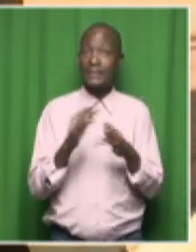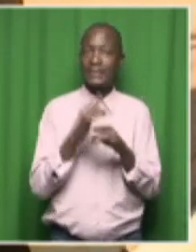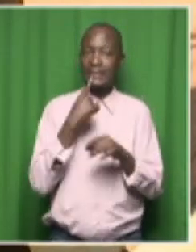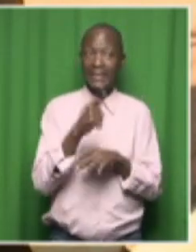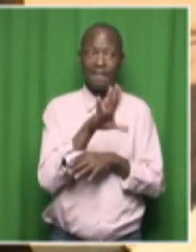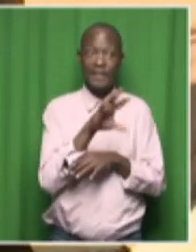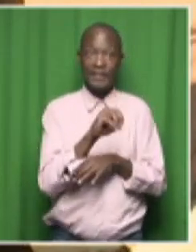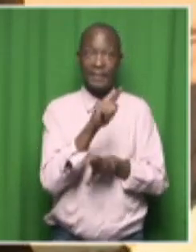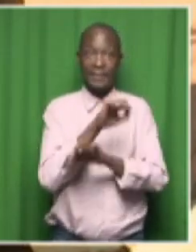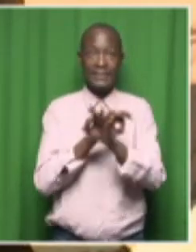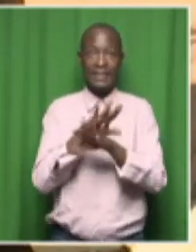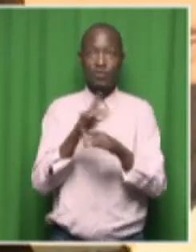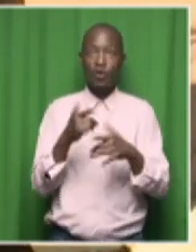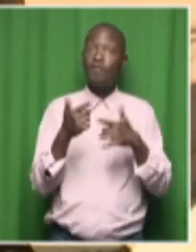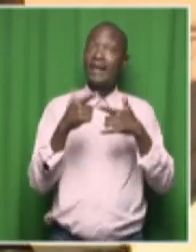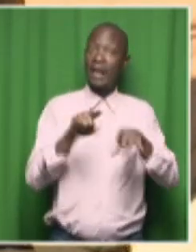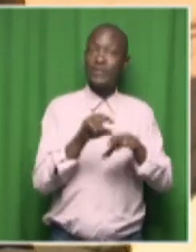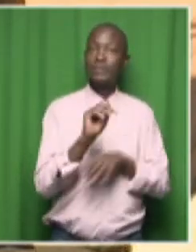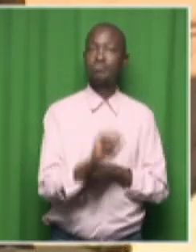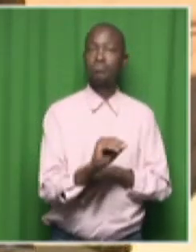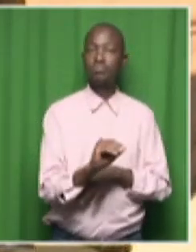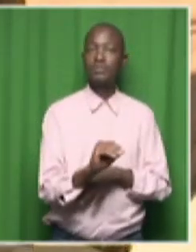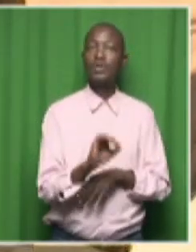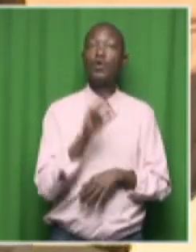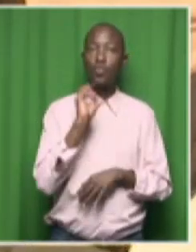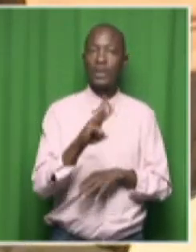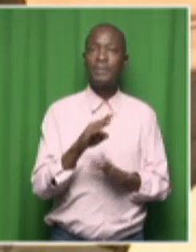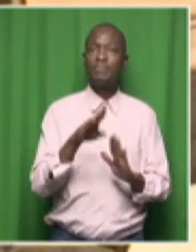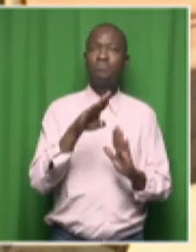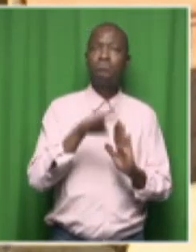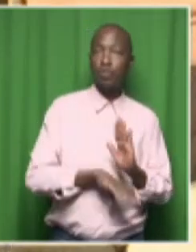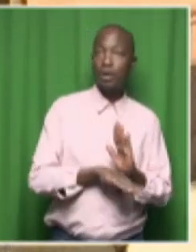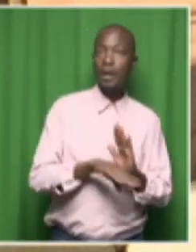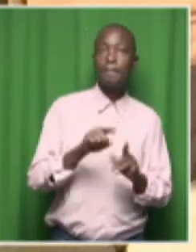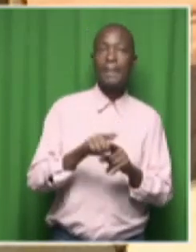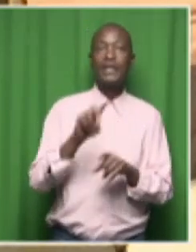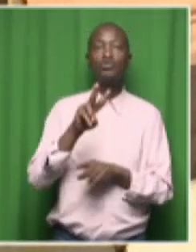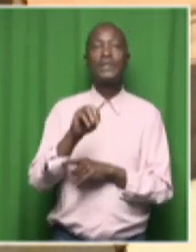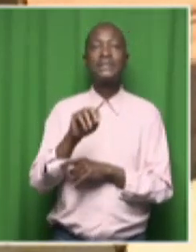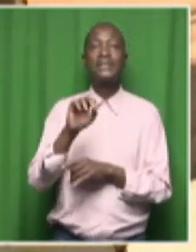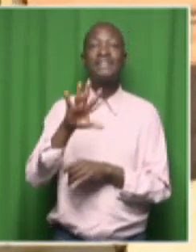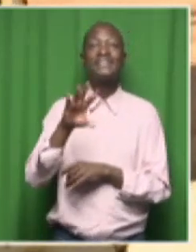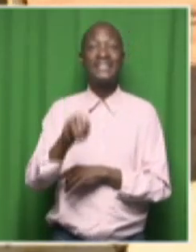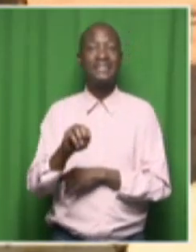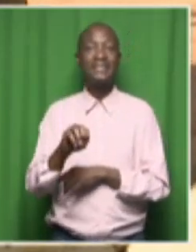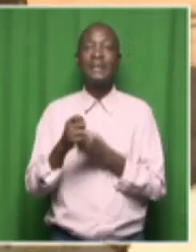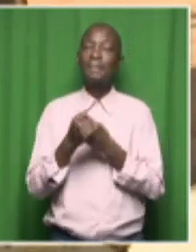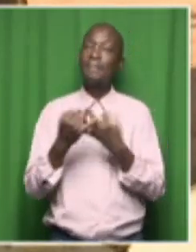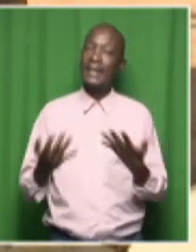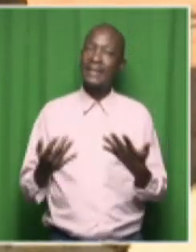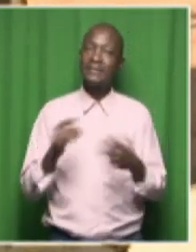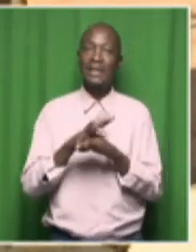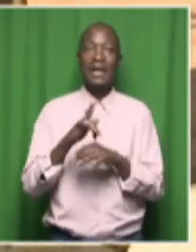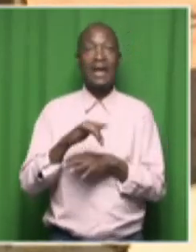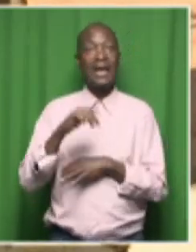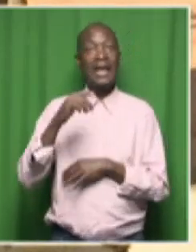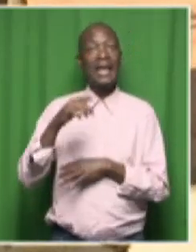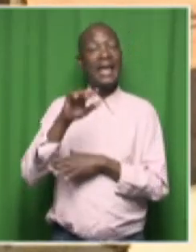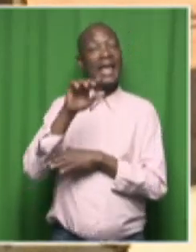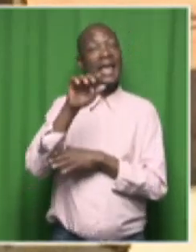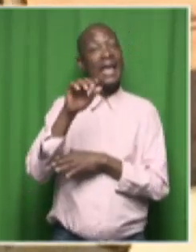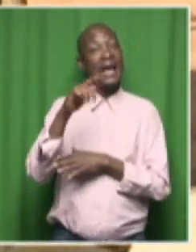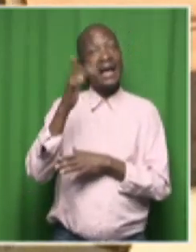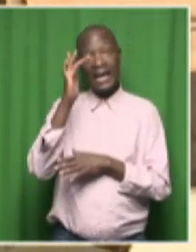of the existing languages will be extinct by 2050. Majority of those Asian and African